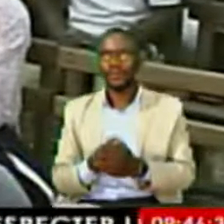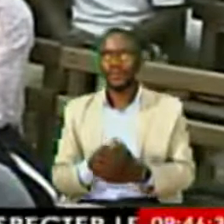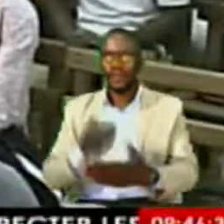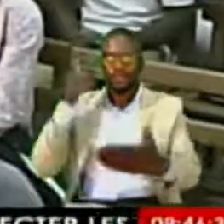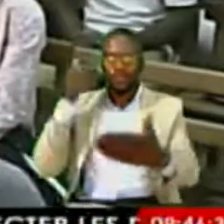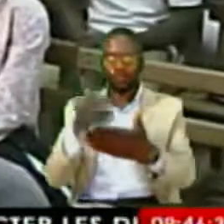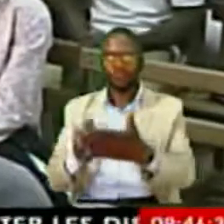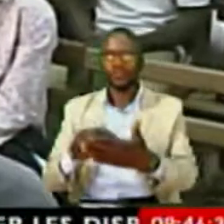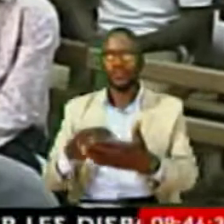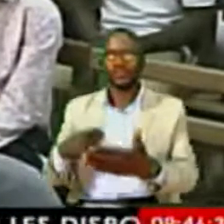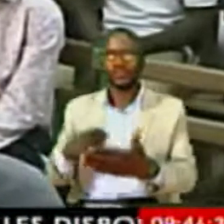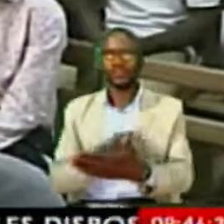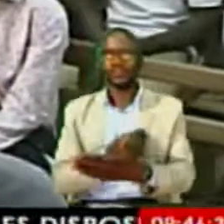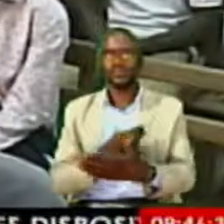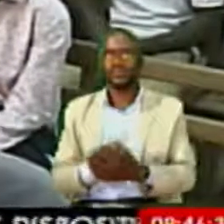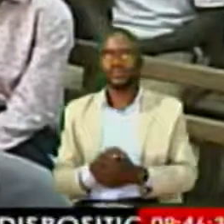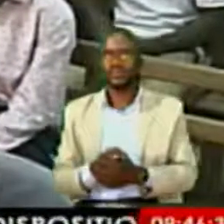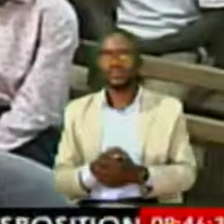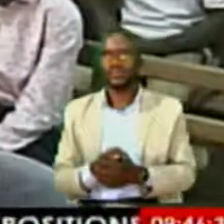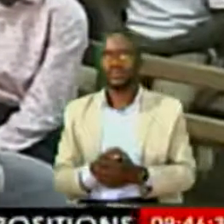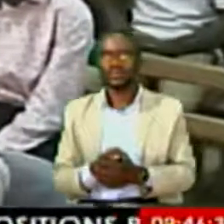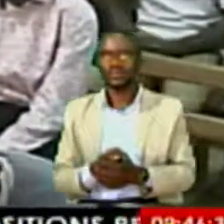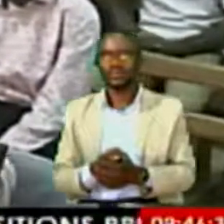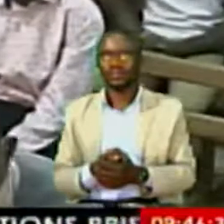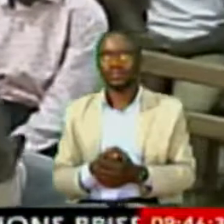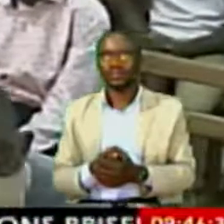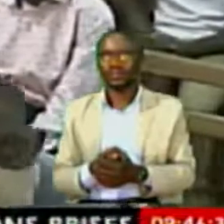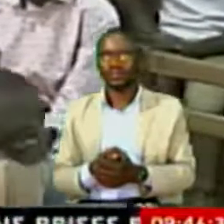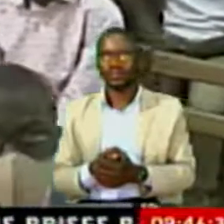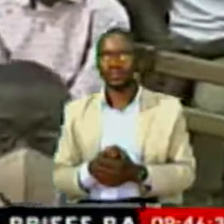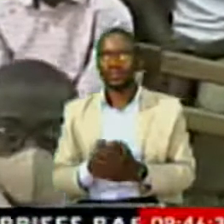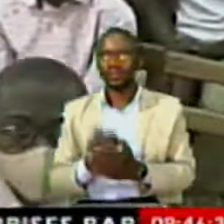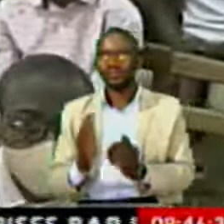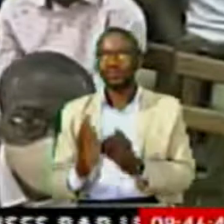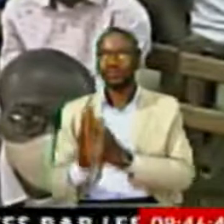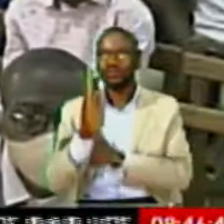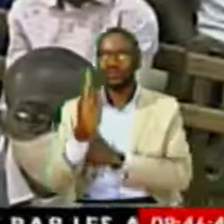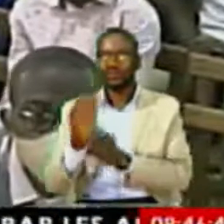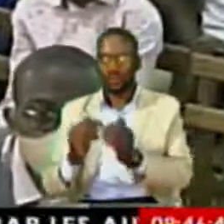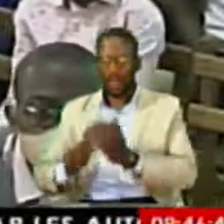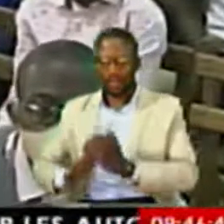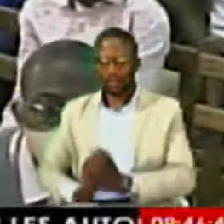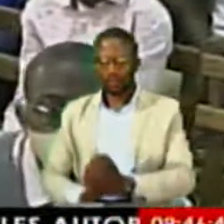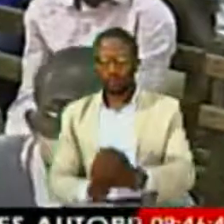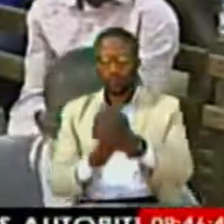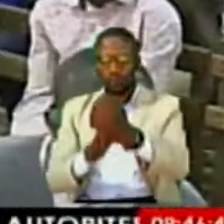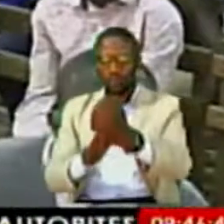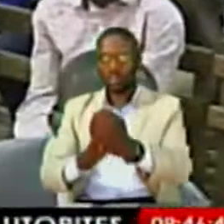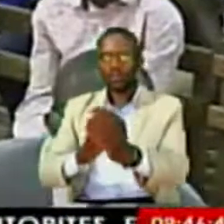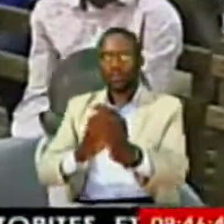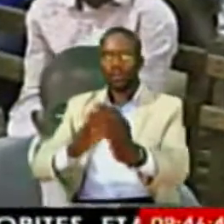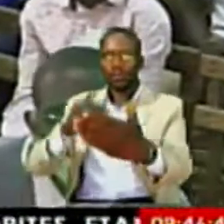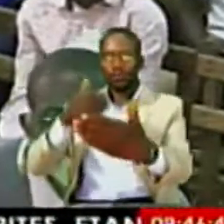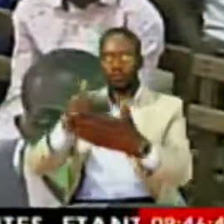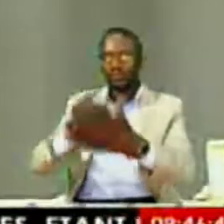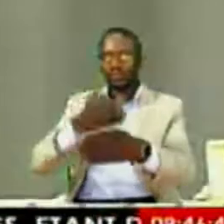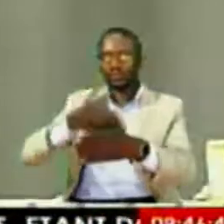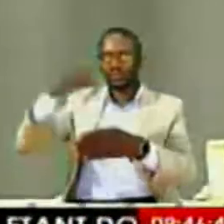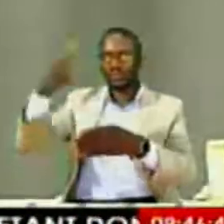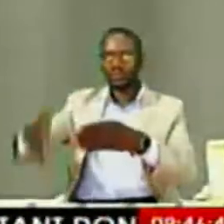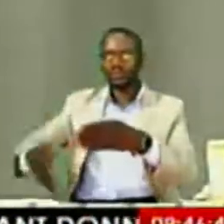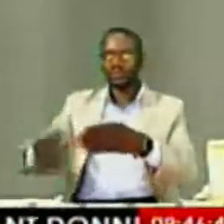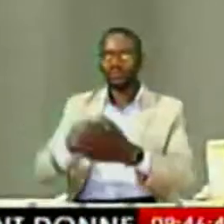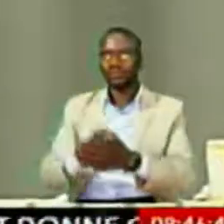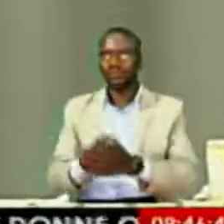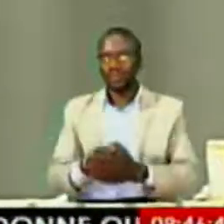parvenir. Will make us rich. Dieu va nous amener à la destination. God will make us reach the destination. Nous